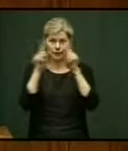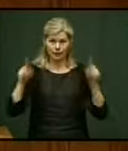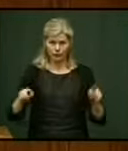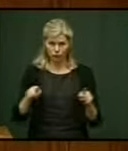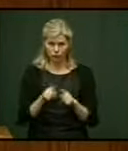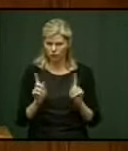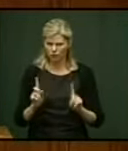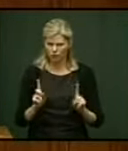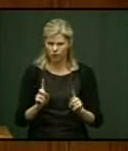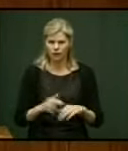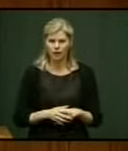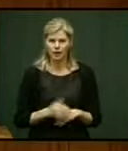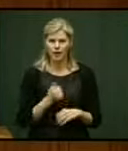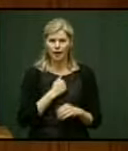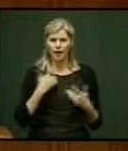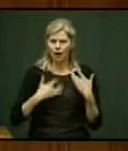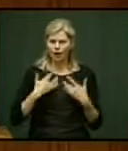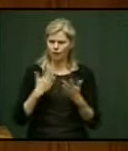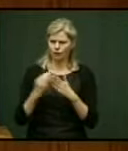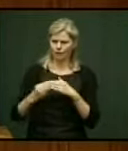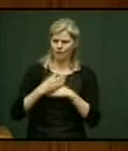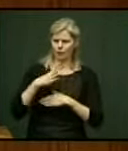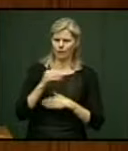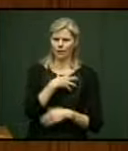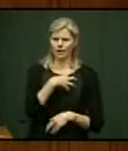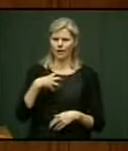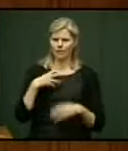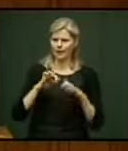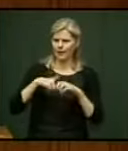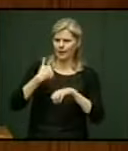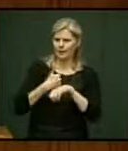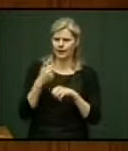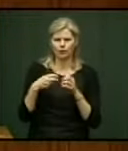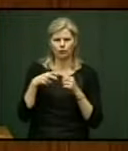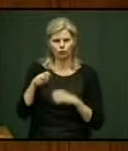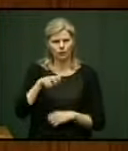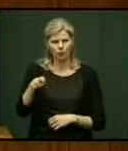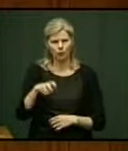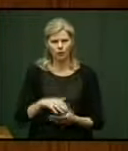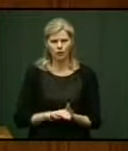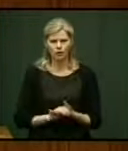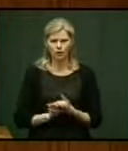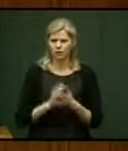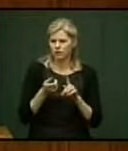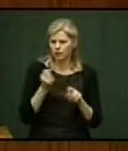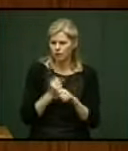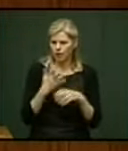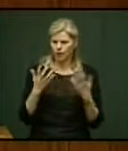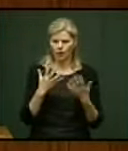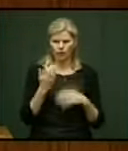put in place by government. In turn, this affects the money and time we must spend traveling, the quality of our air and